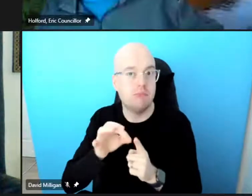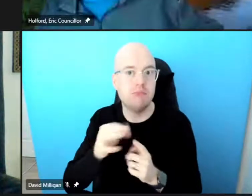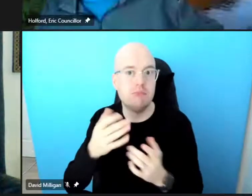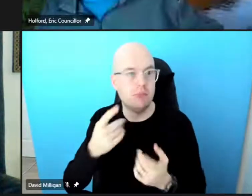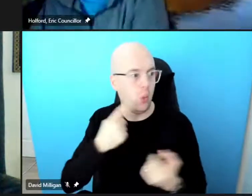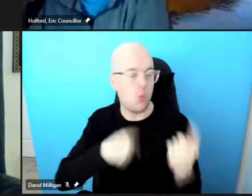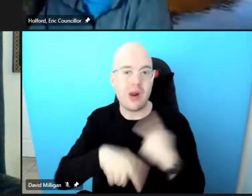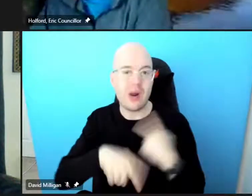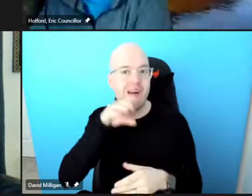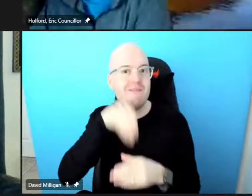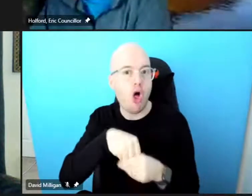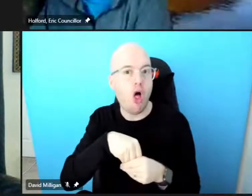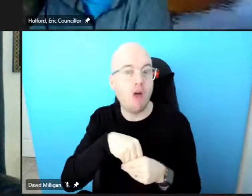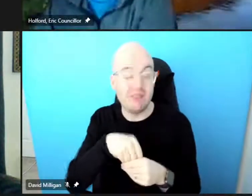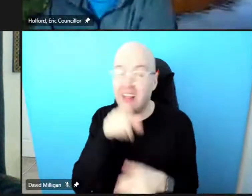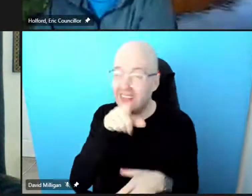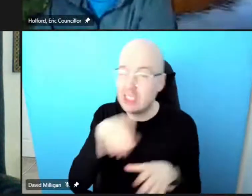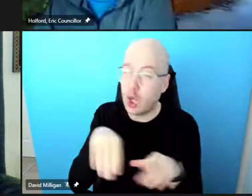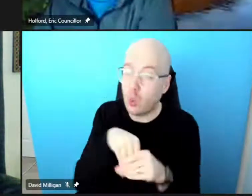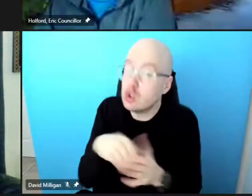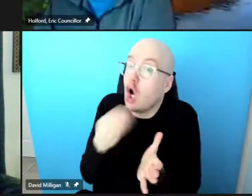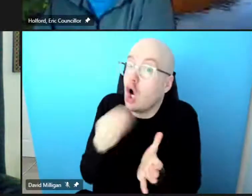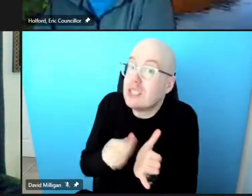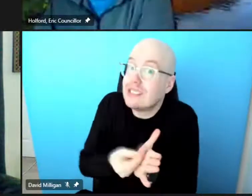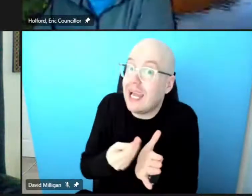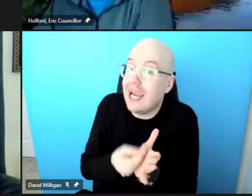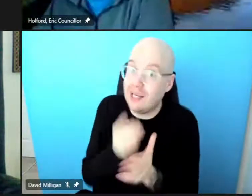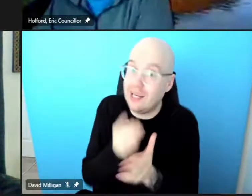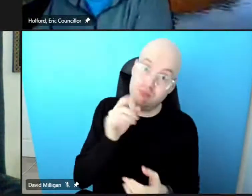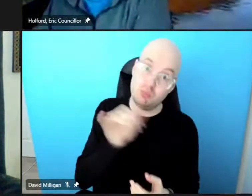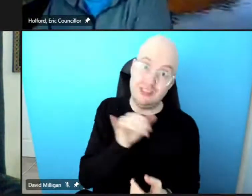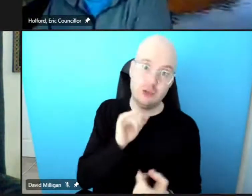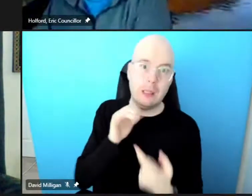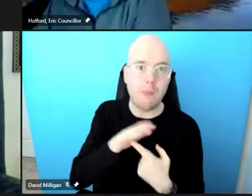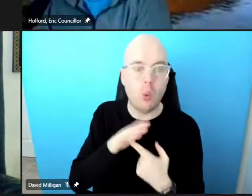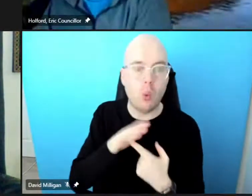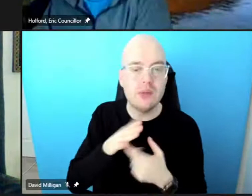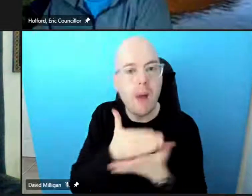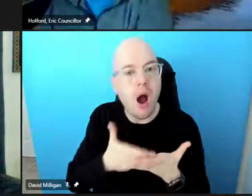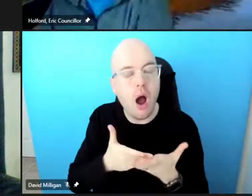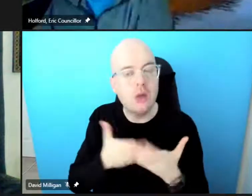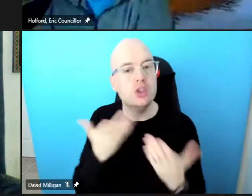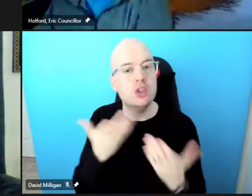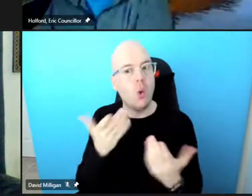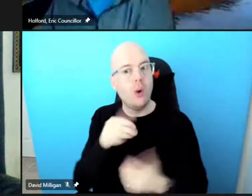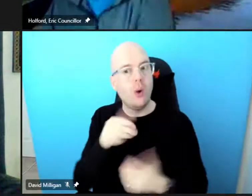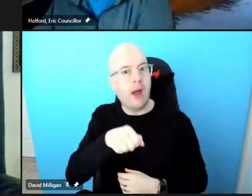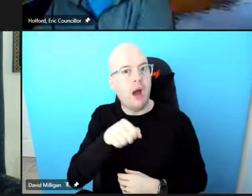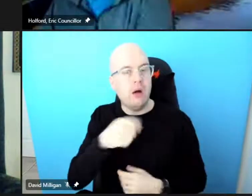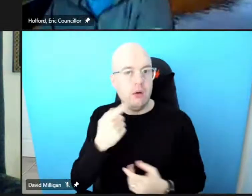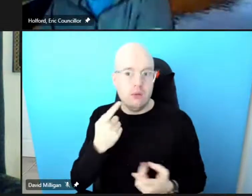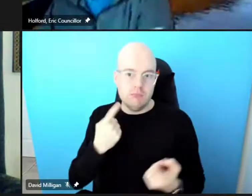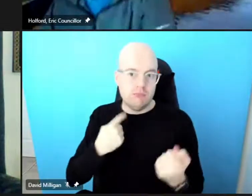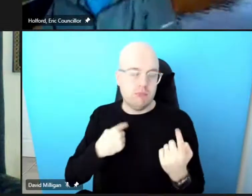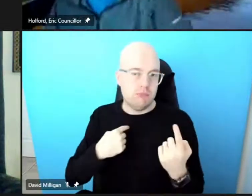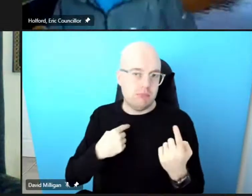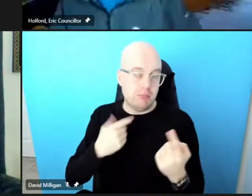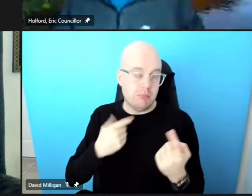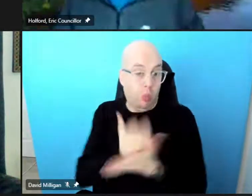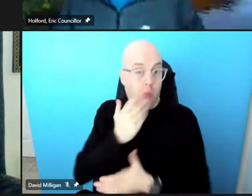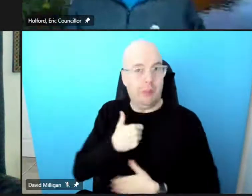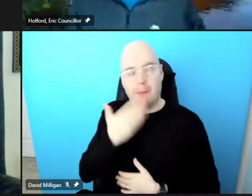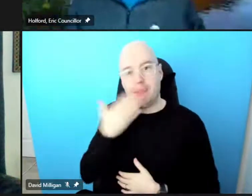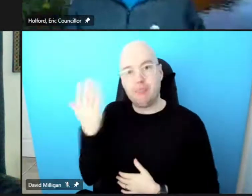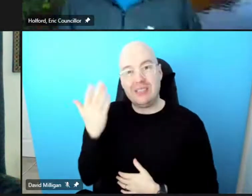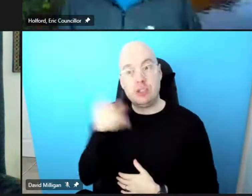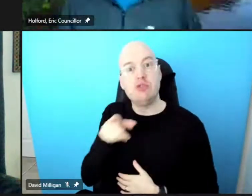hierarchies, cost centres. We've really got quite an integral role in all of this. And as I've said in the presentation, I really think